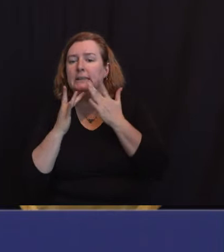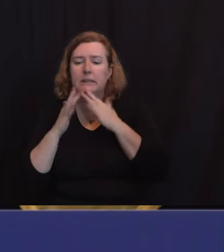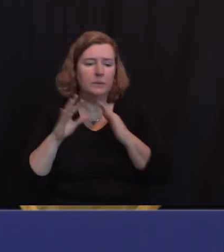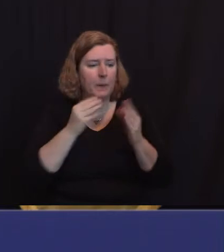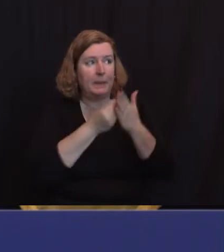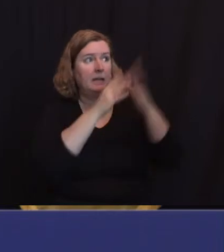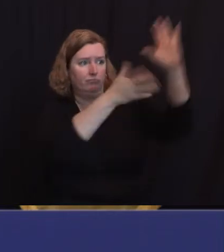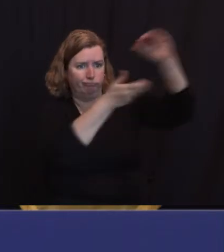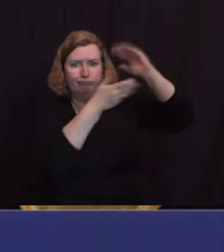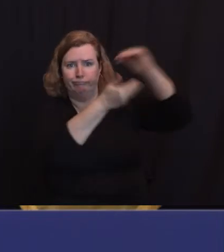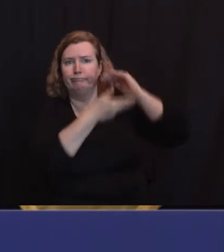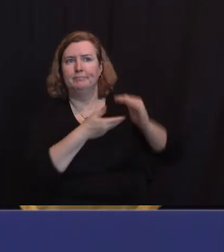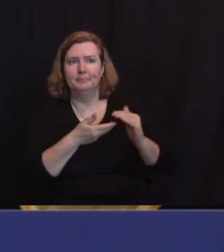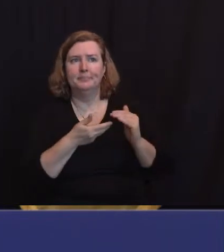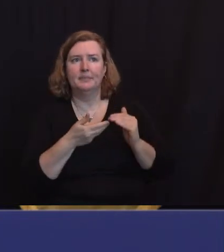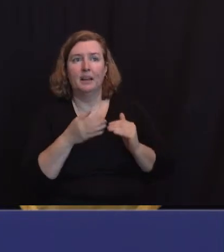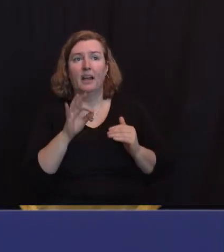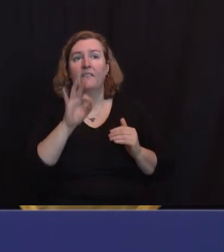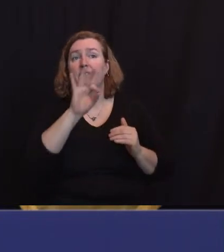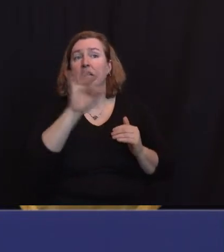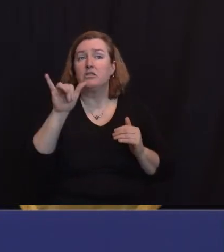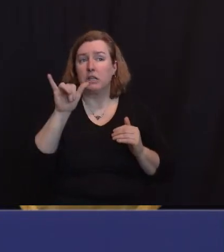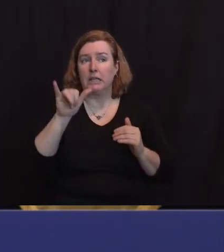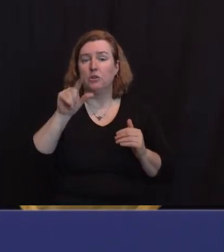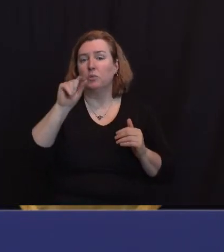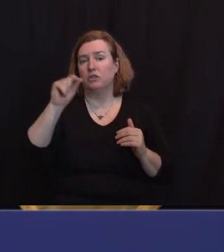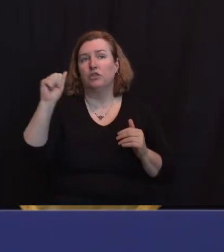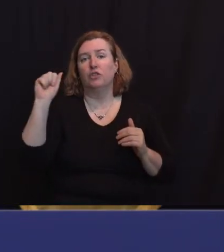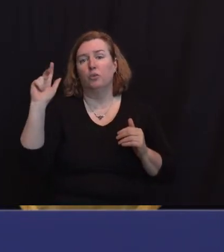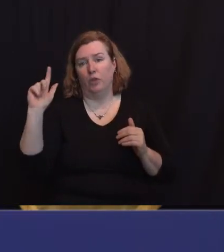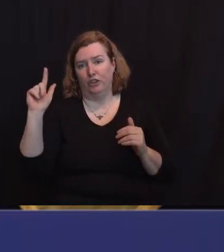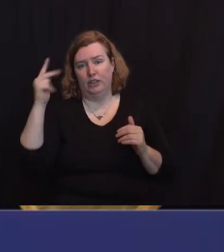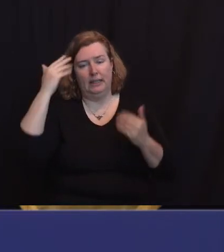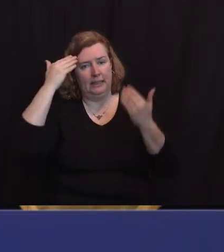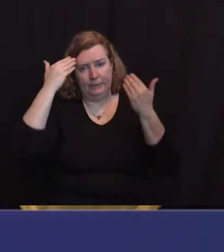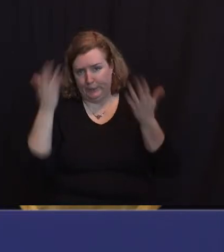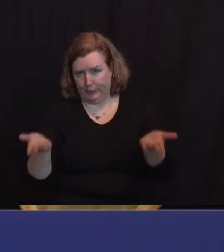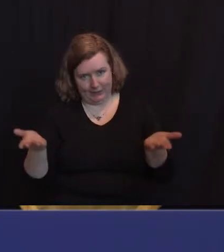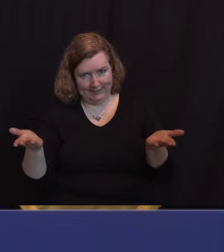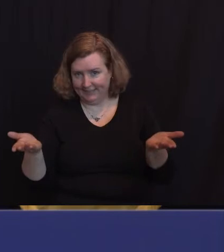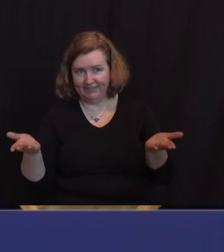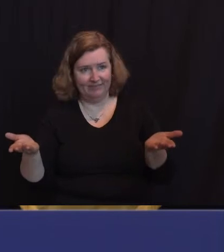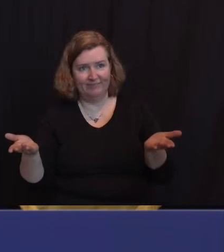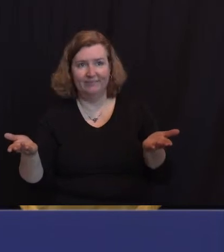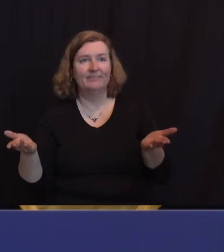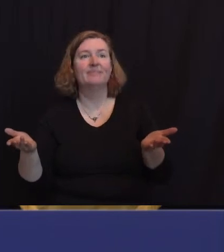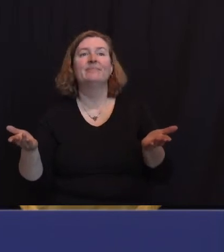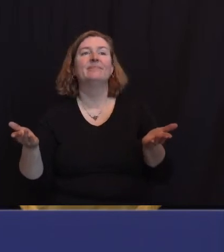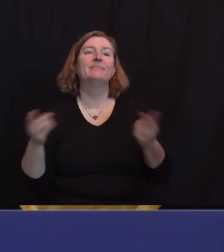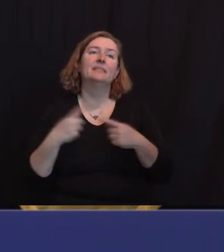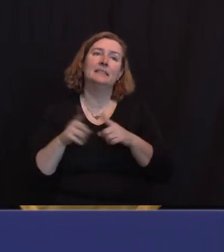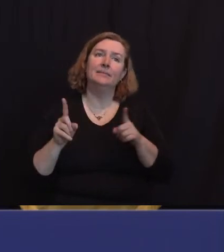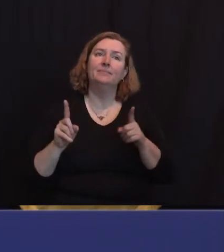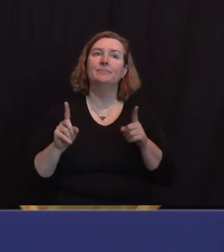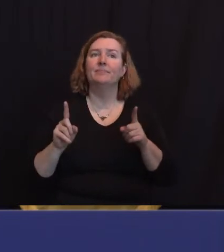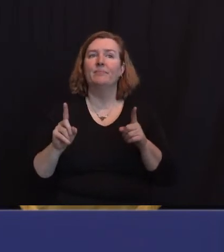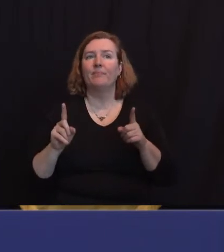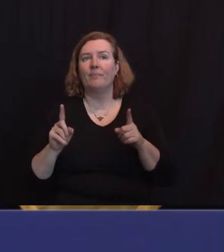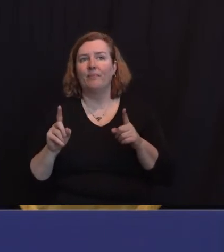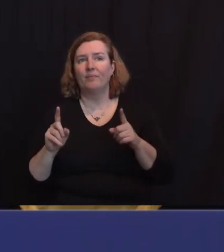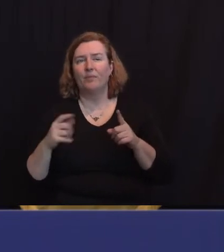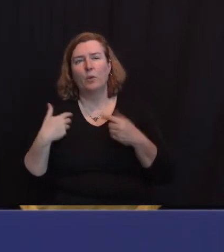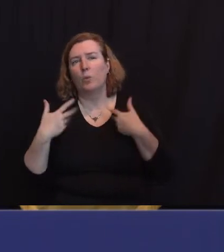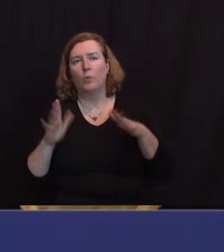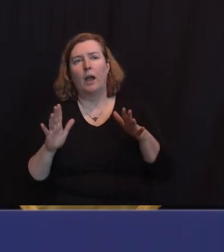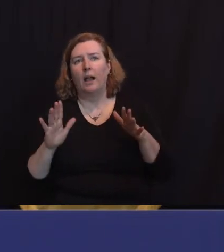fiscal 23. I think there's a lot of unanimity around the fact that we've probably, we don't have a lot of appetite, trust me, to tax a